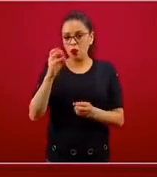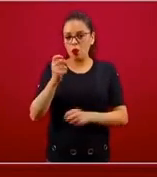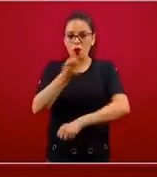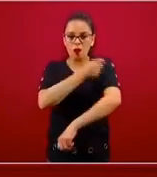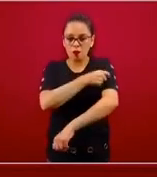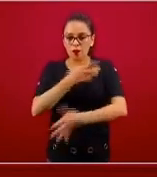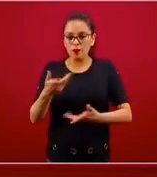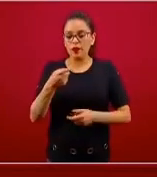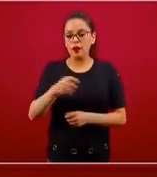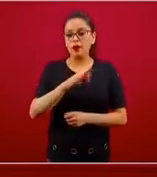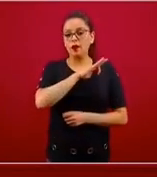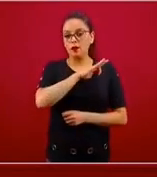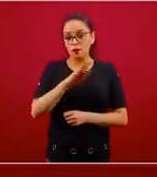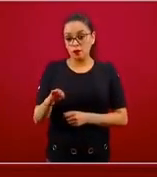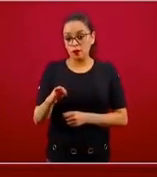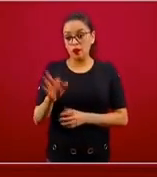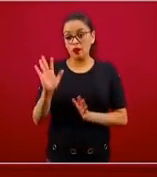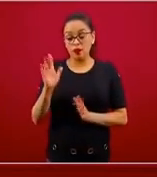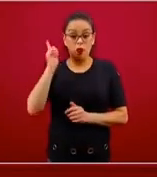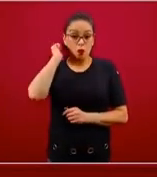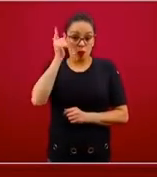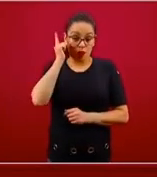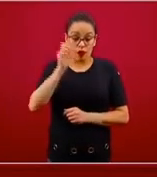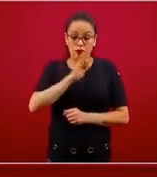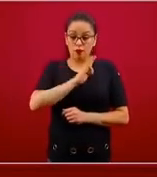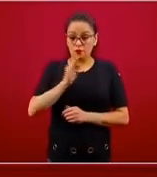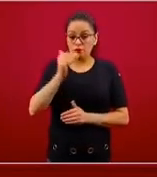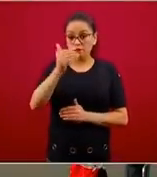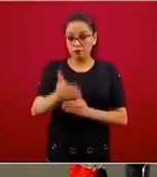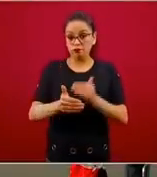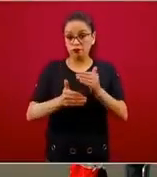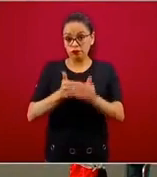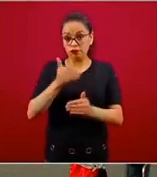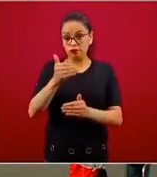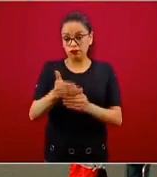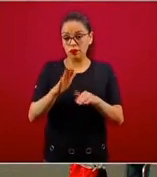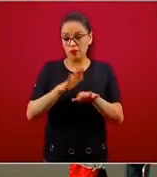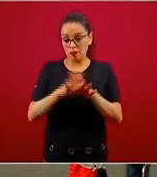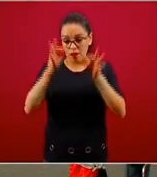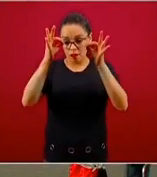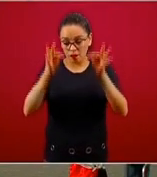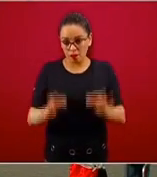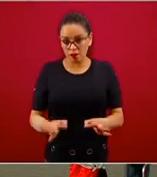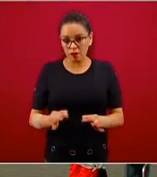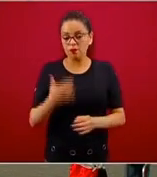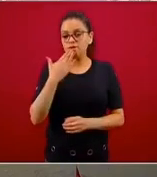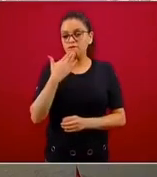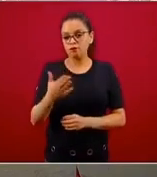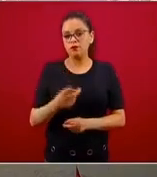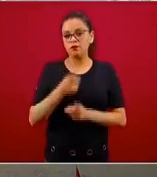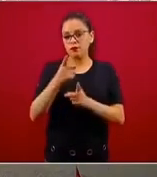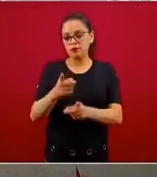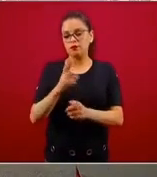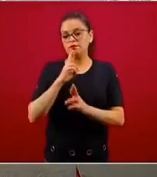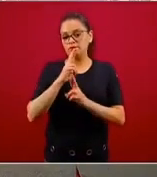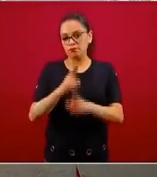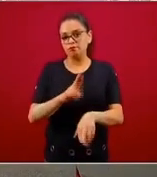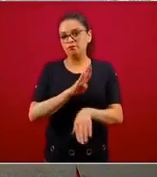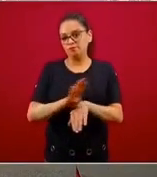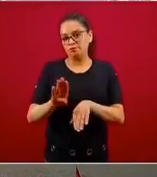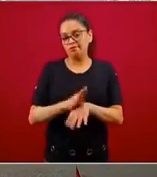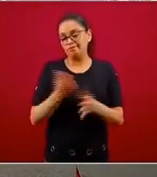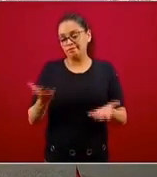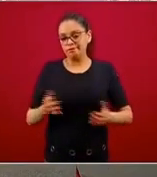that treatment that you were talking about is one that exists when we can fine tune the details